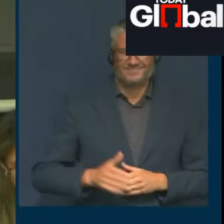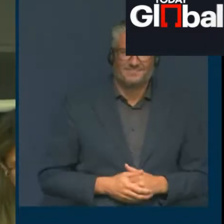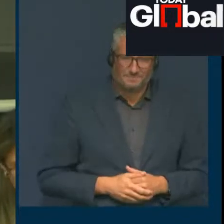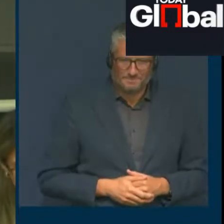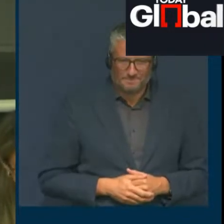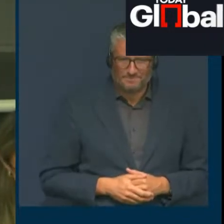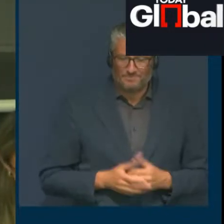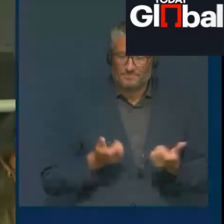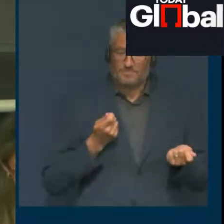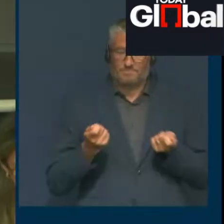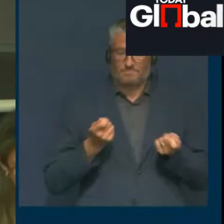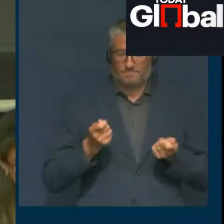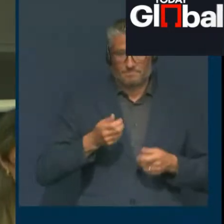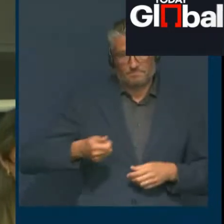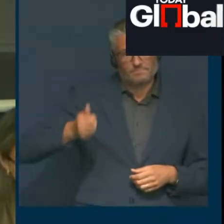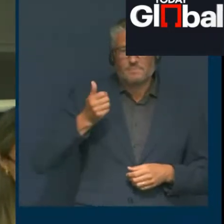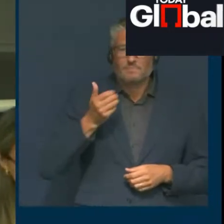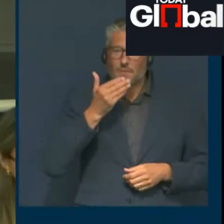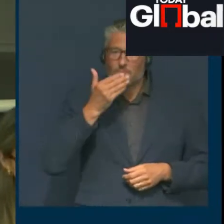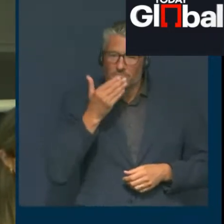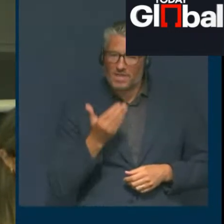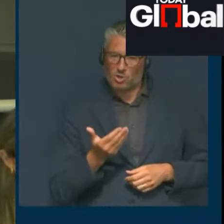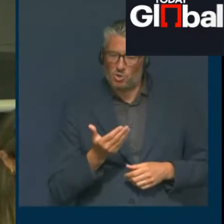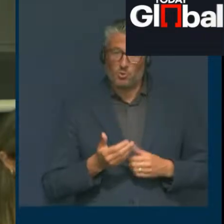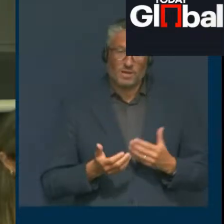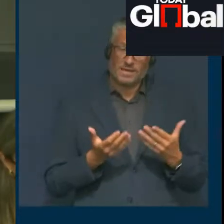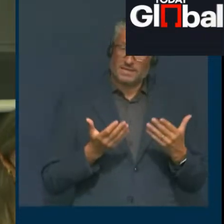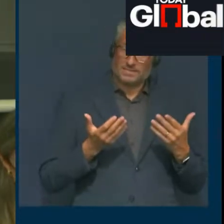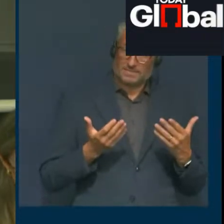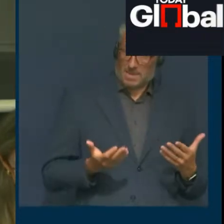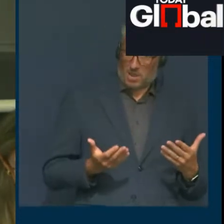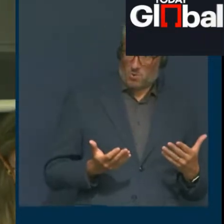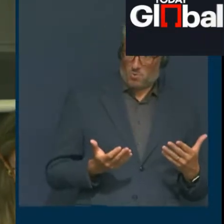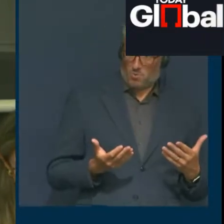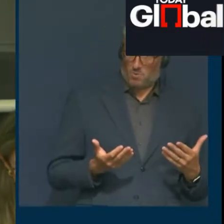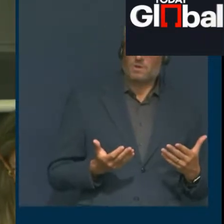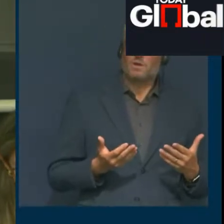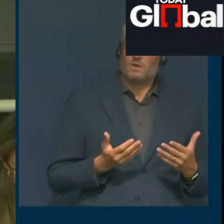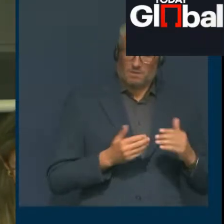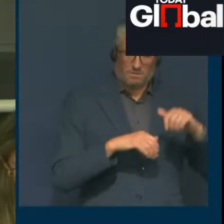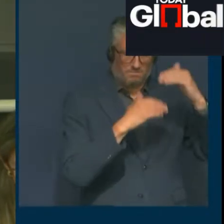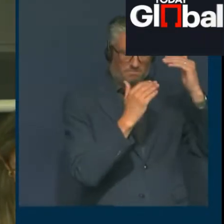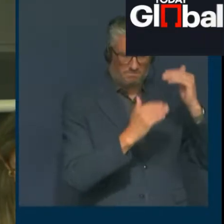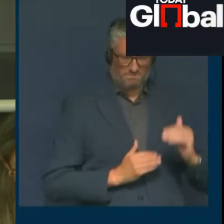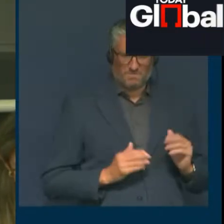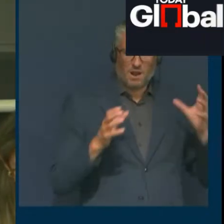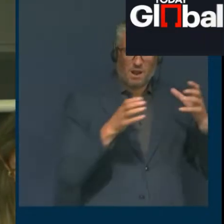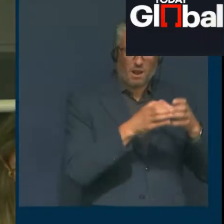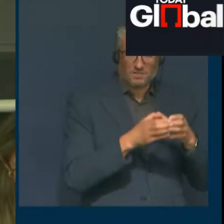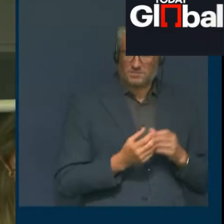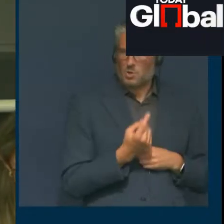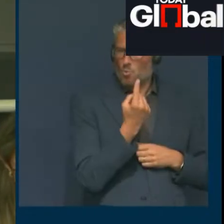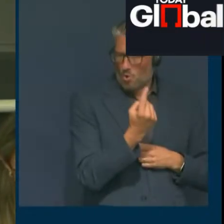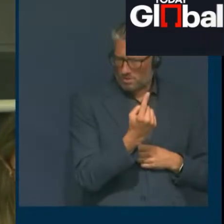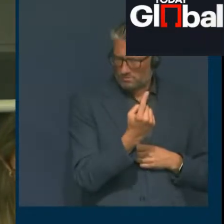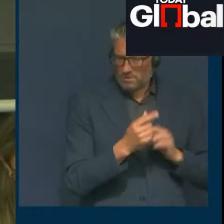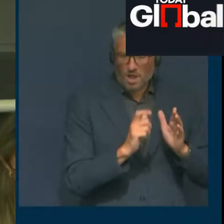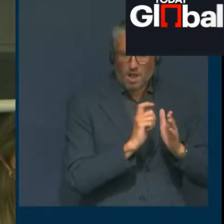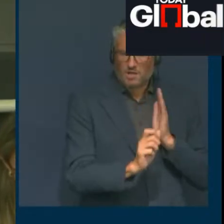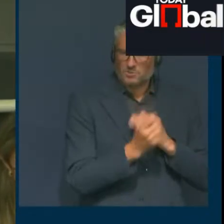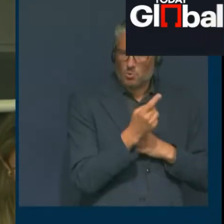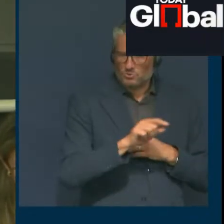contribution. We will now proceed with Cluster 1, covering Article 1 to 9 and